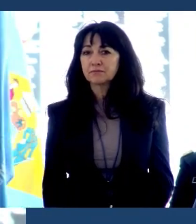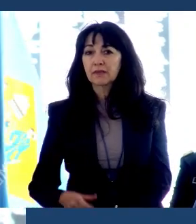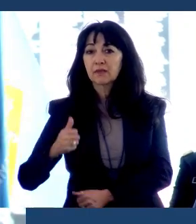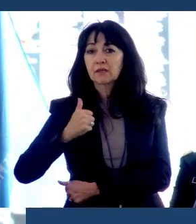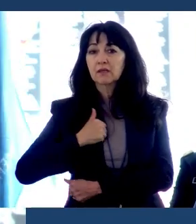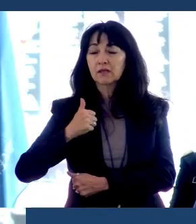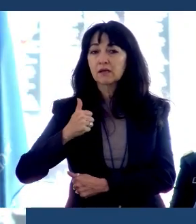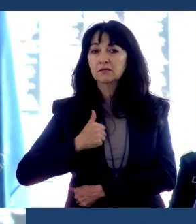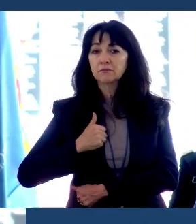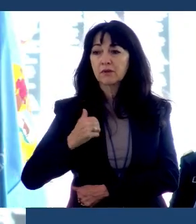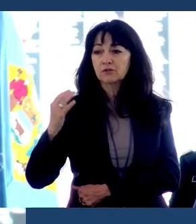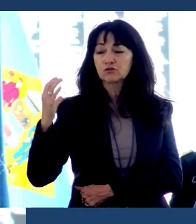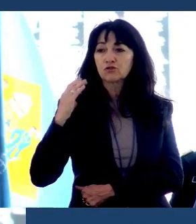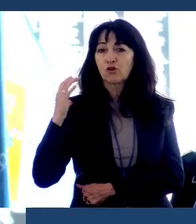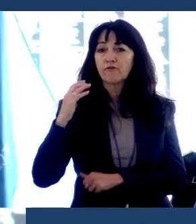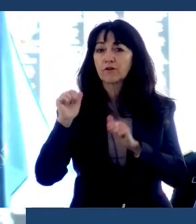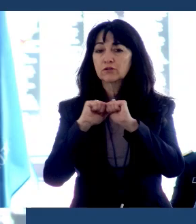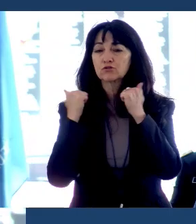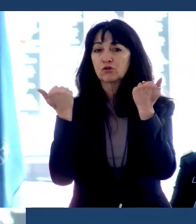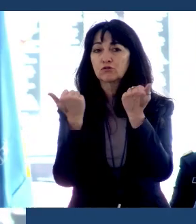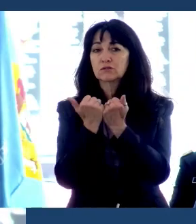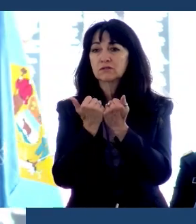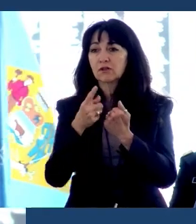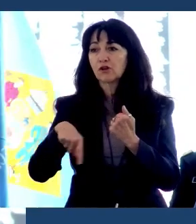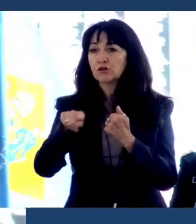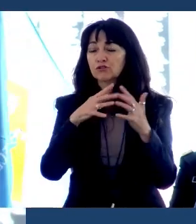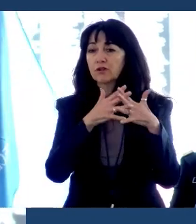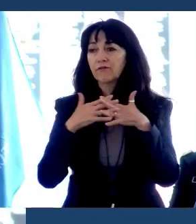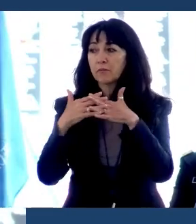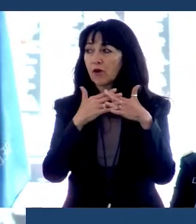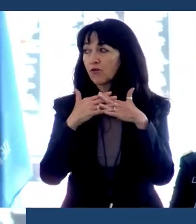Military Officers Association of America.